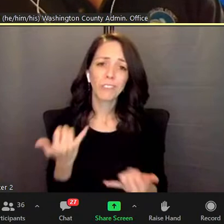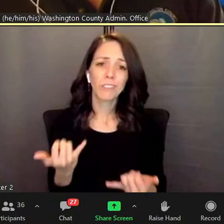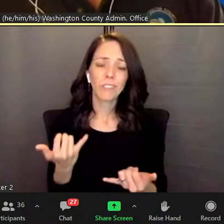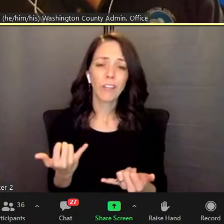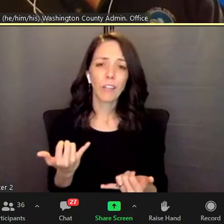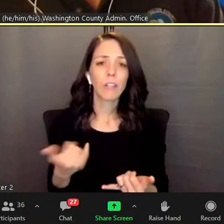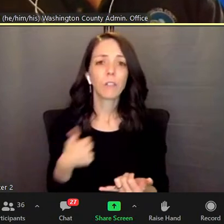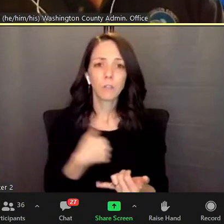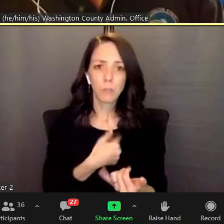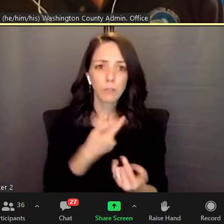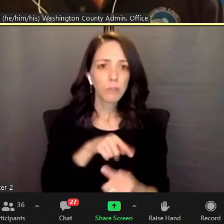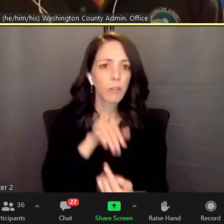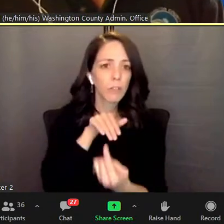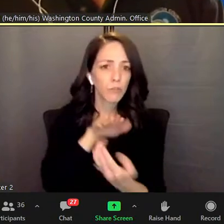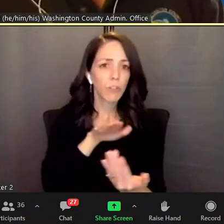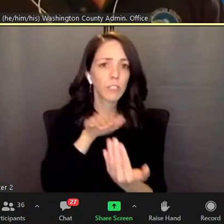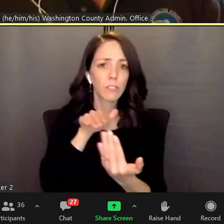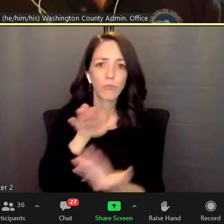organization to address that.